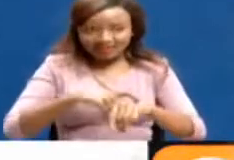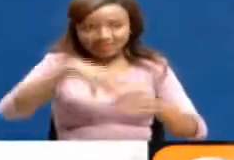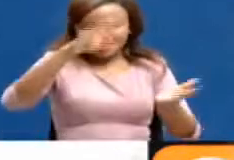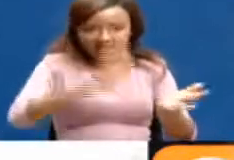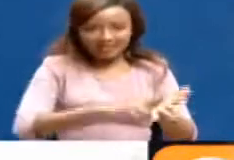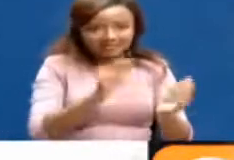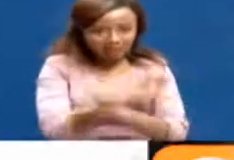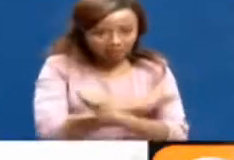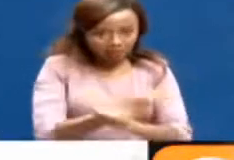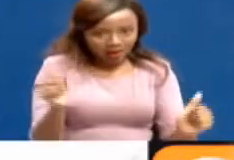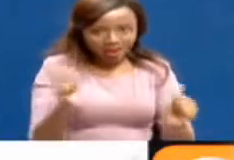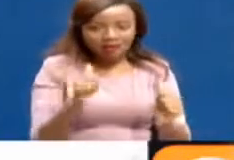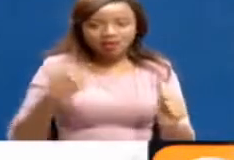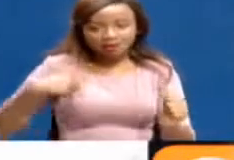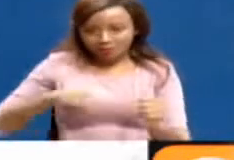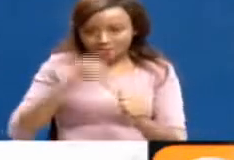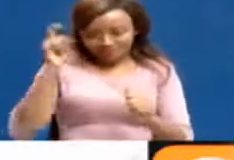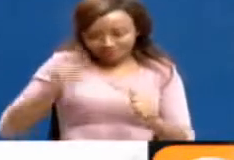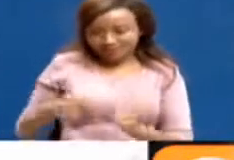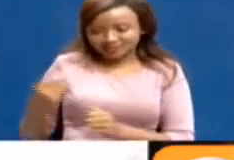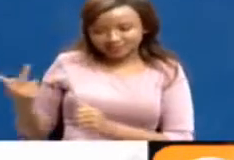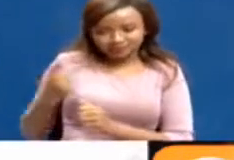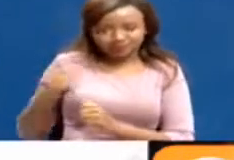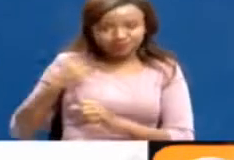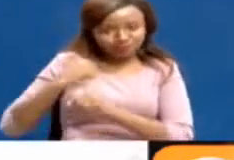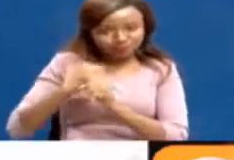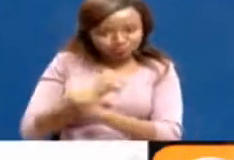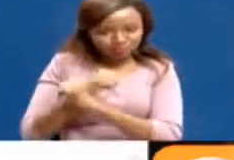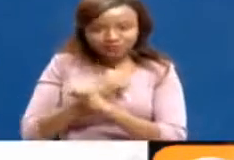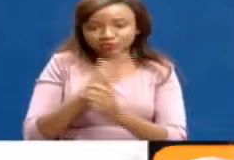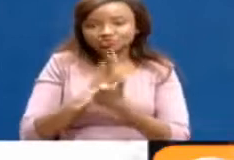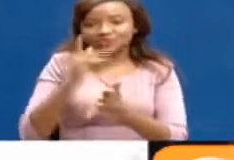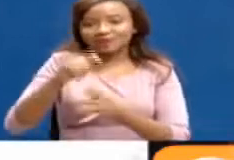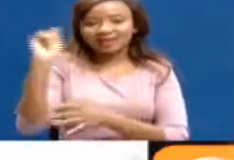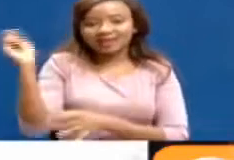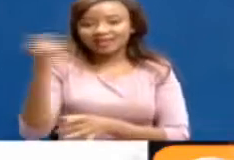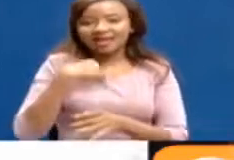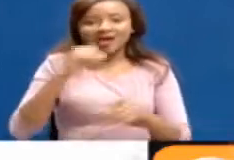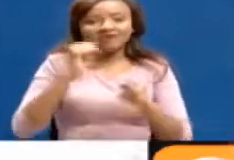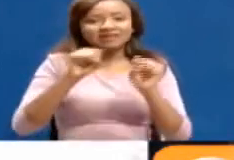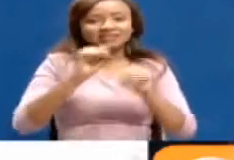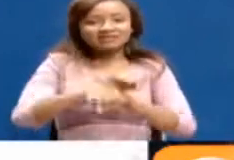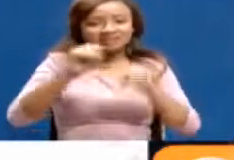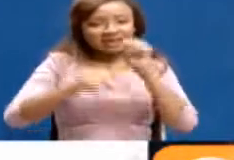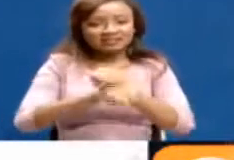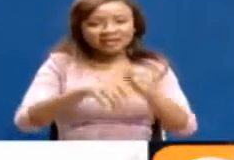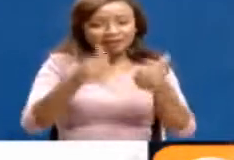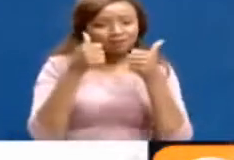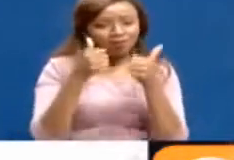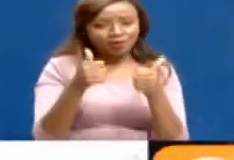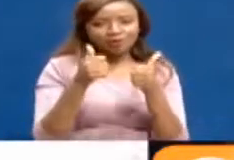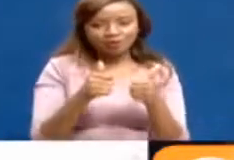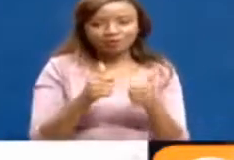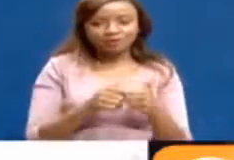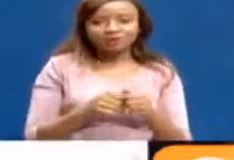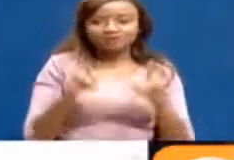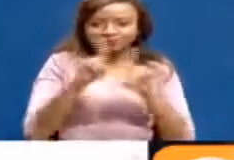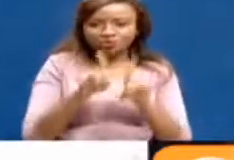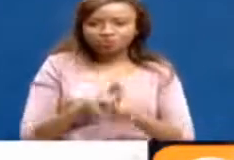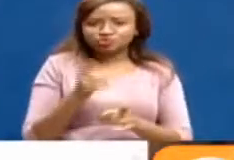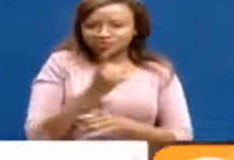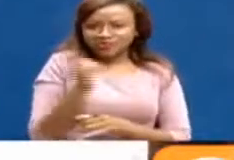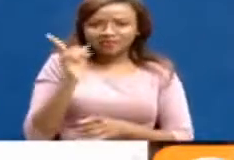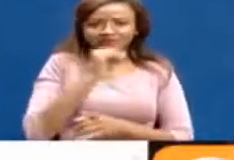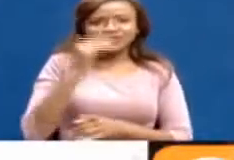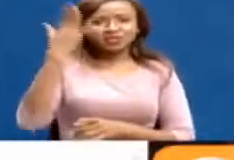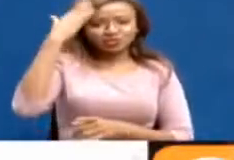must protect these people, we have a very good structure in this country, whether it is the provincial administration, whether it is the chiefs, the DOs, and they know